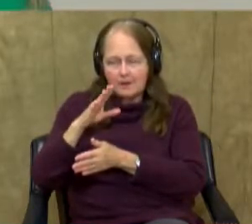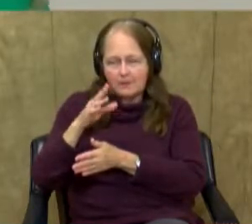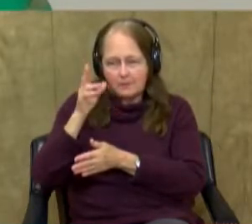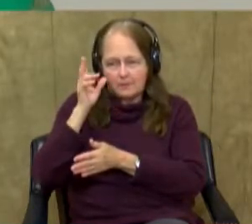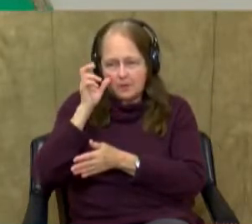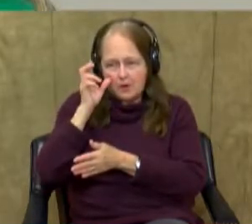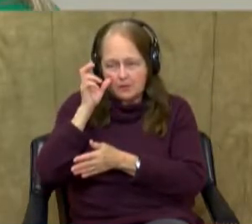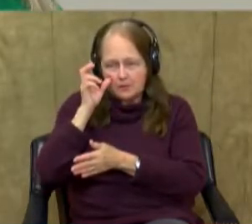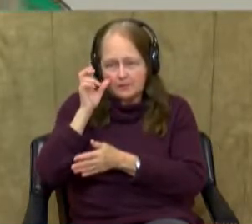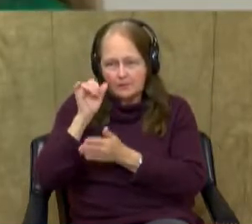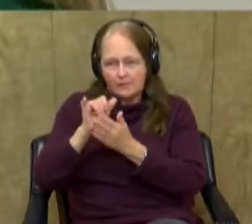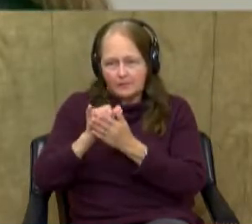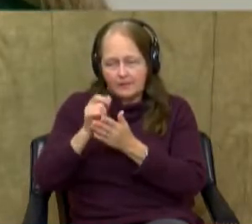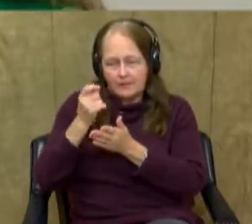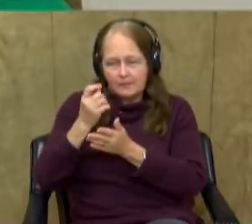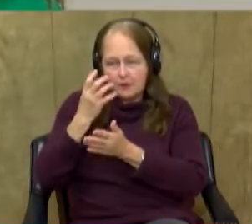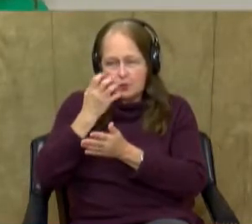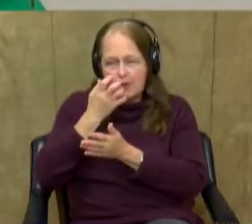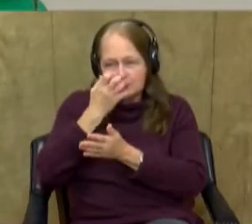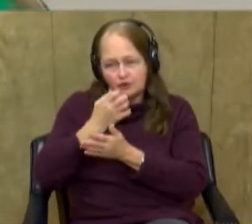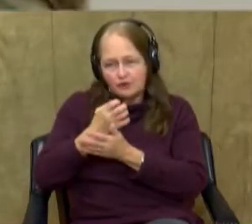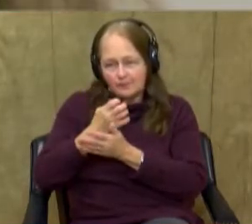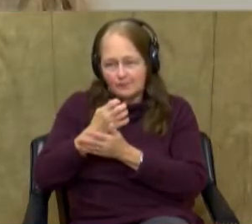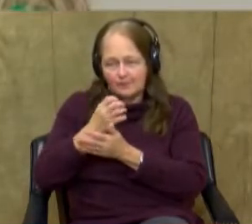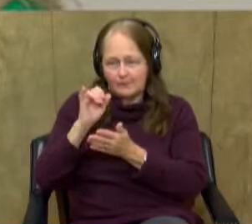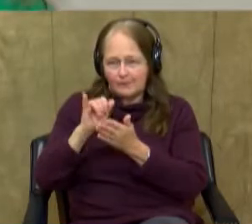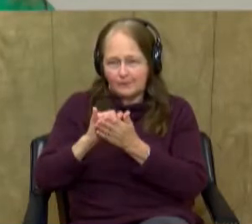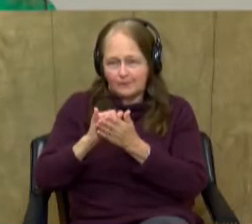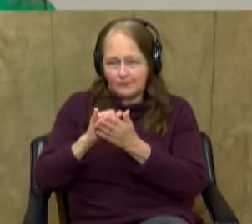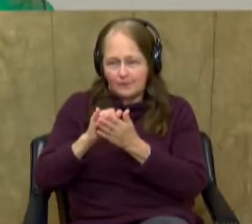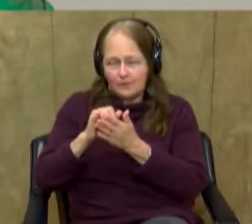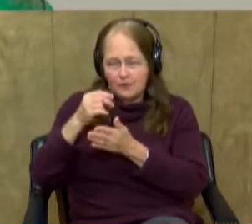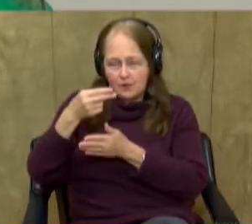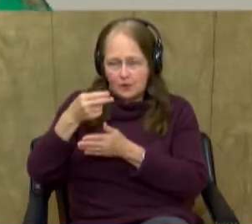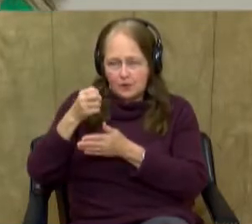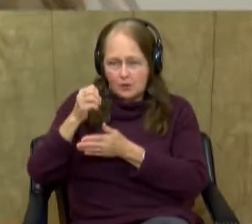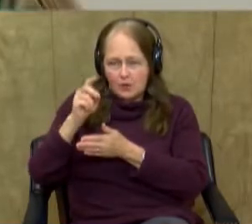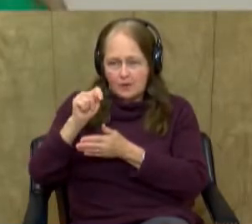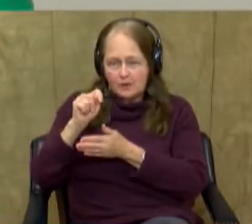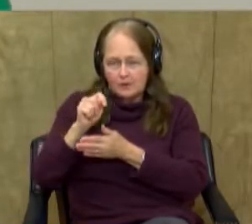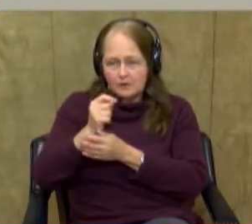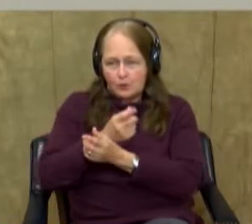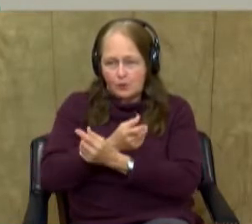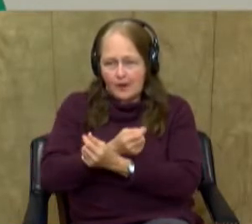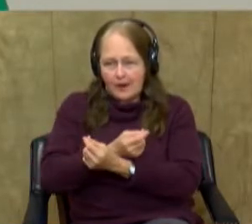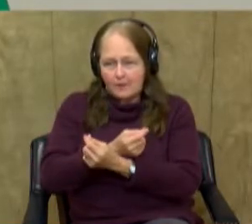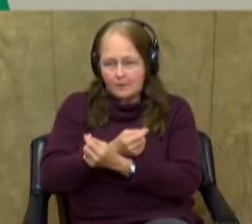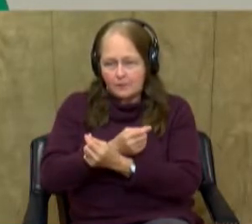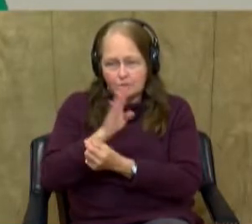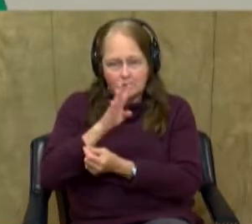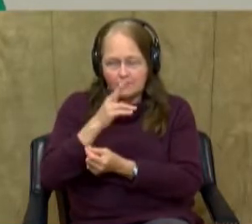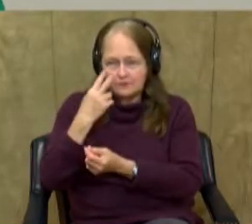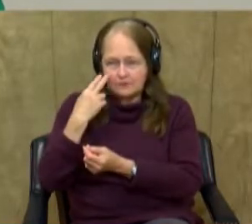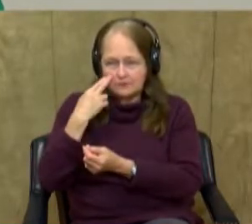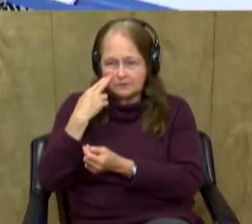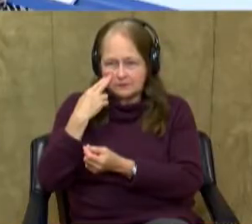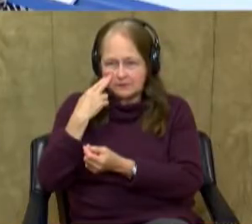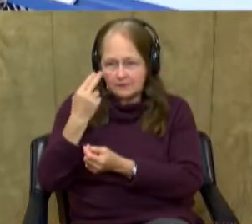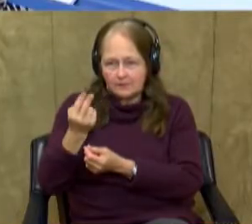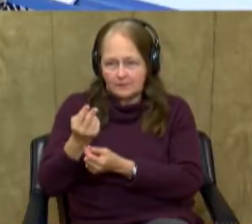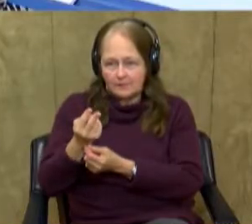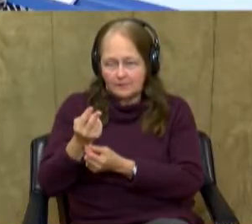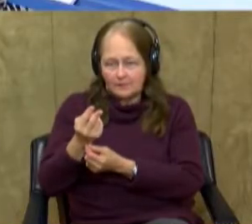his story, the ladybug was kind of grouchy. So we're going to read this story about a hermit crab. You ever seen a hermit crab in real life? I